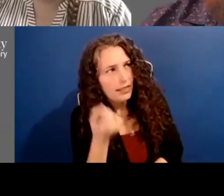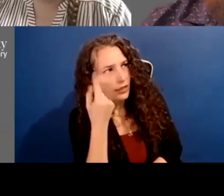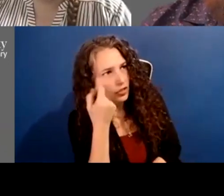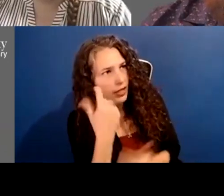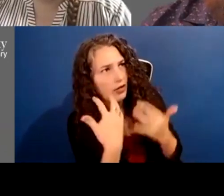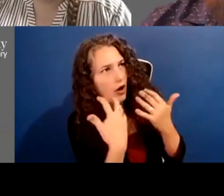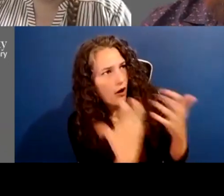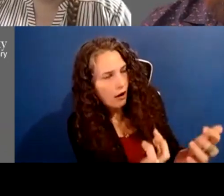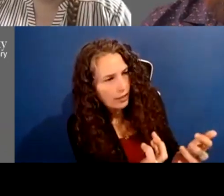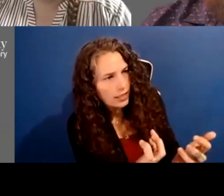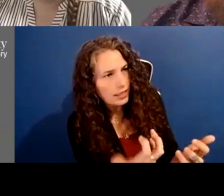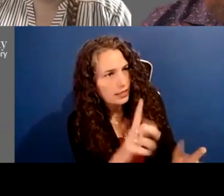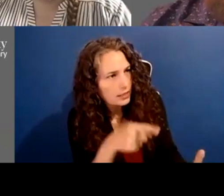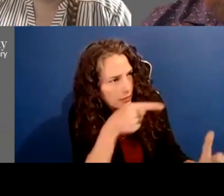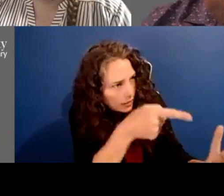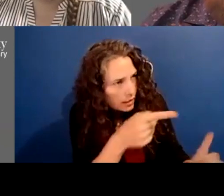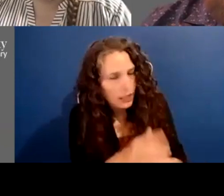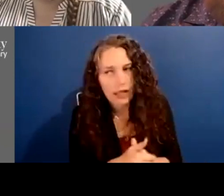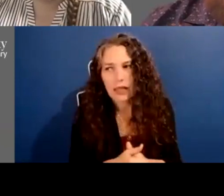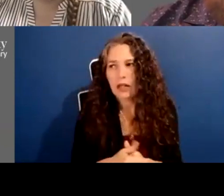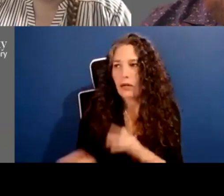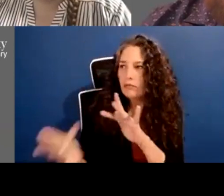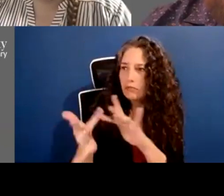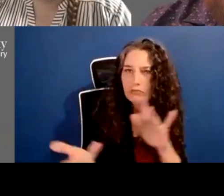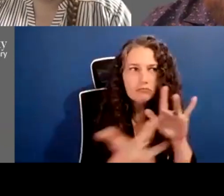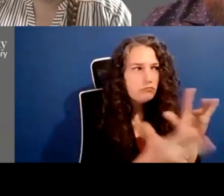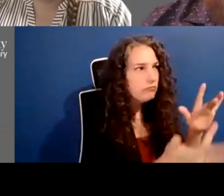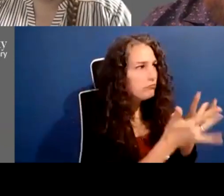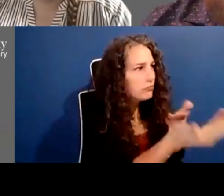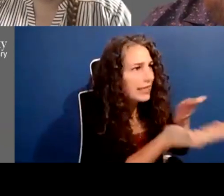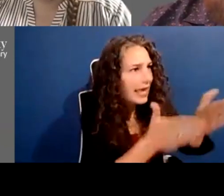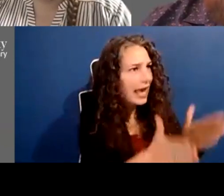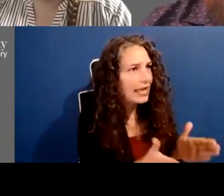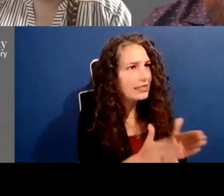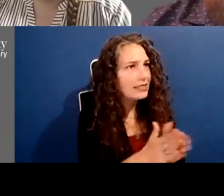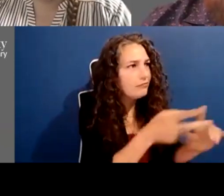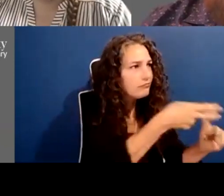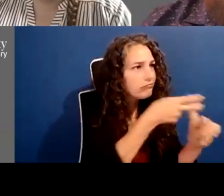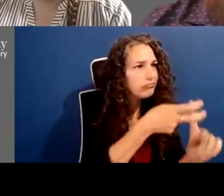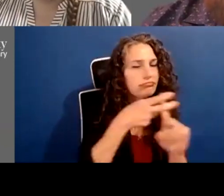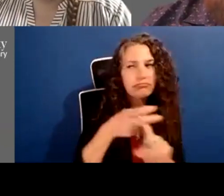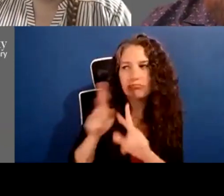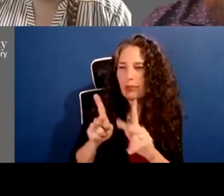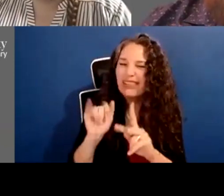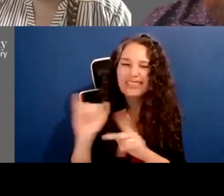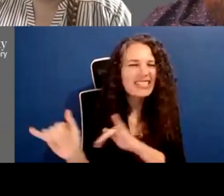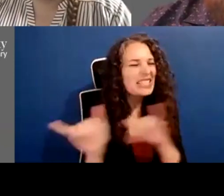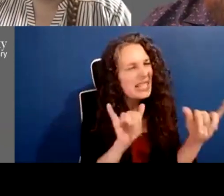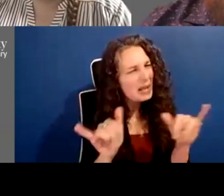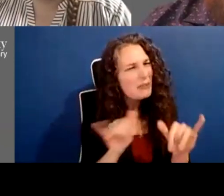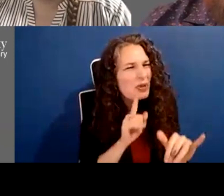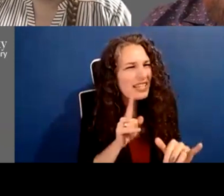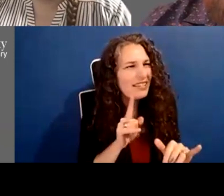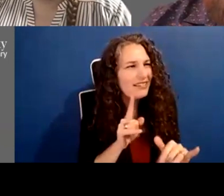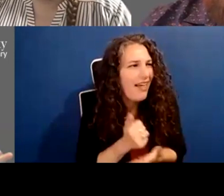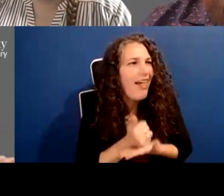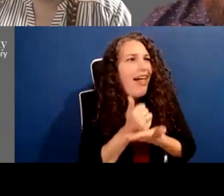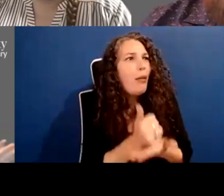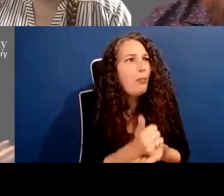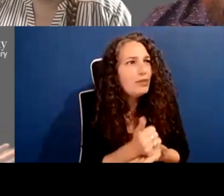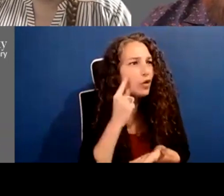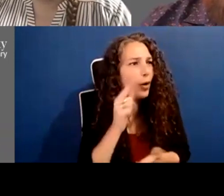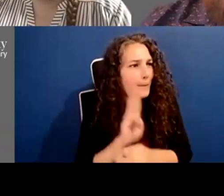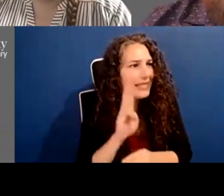researching guests, reaching out to guests and stuff. And those are also like really helpful skills for business. I think like just the basics